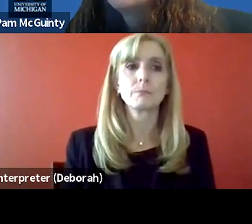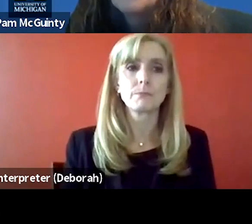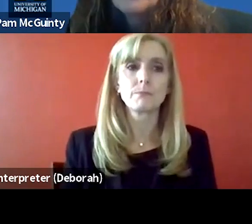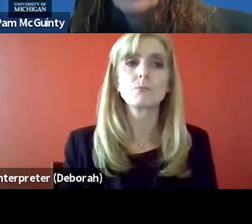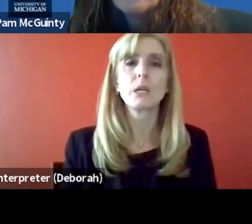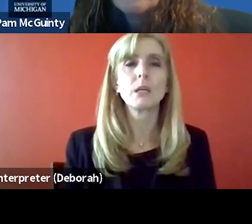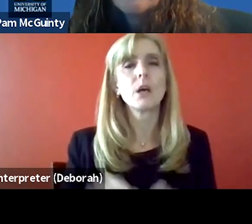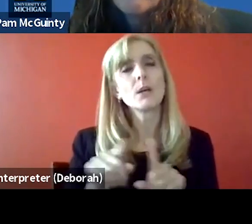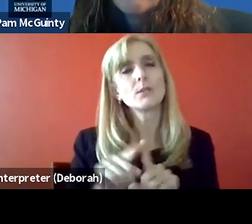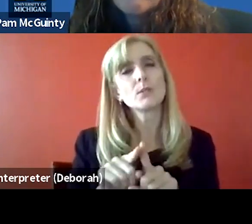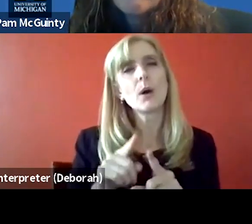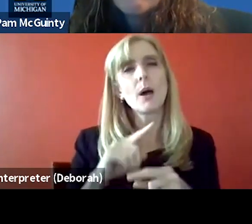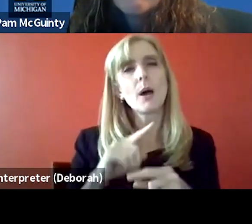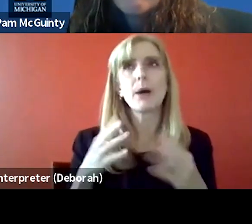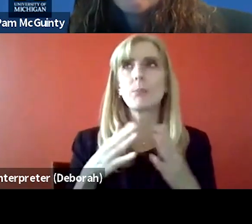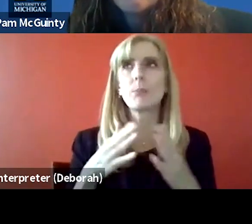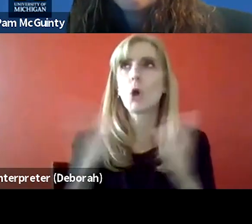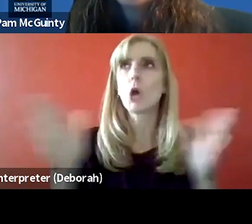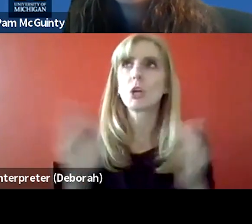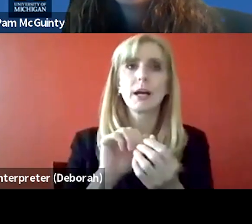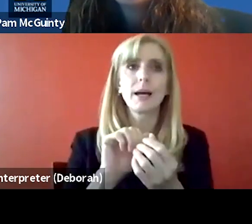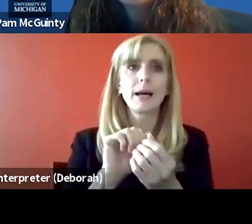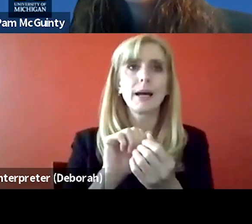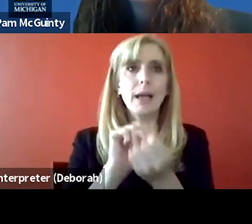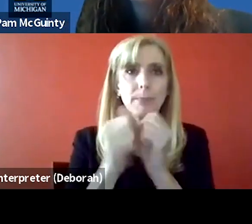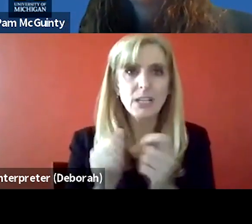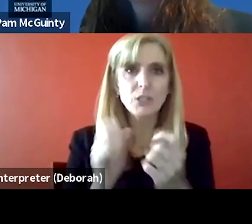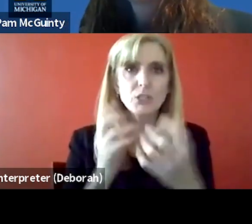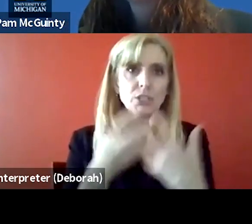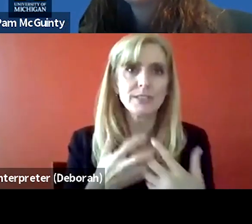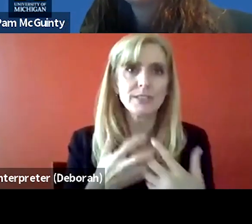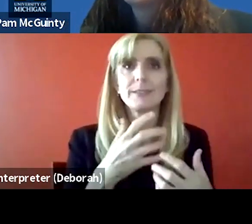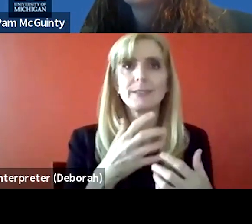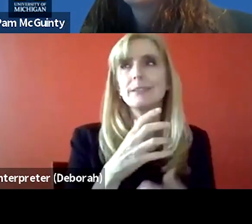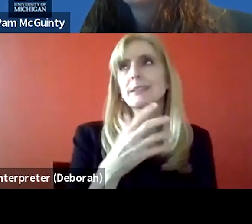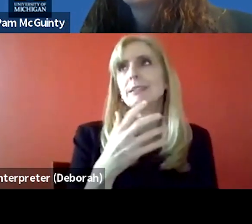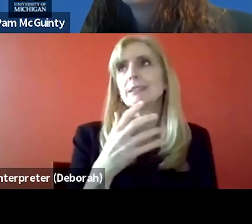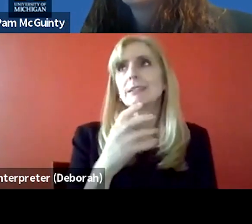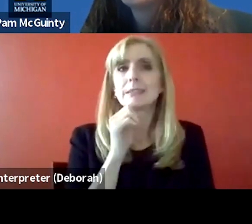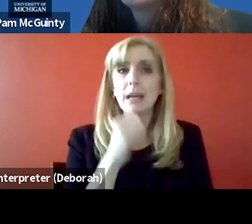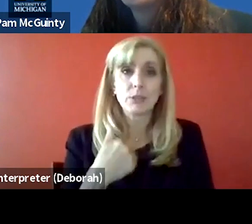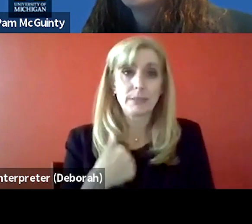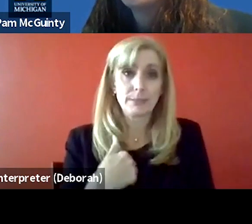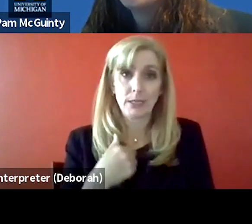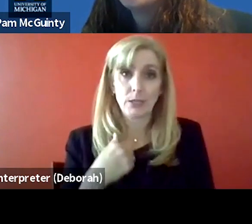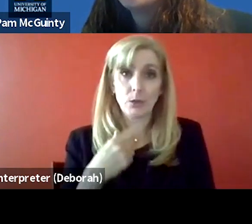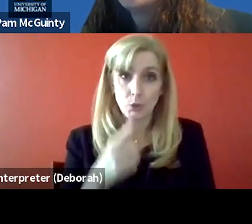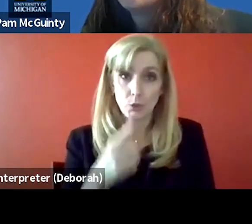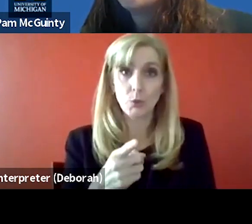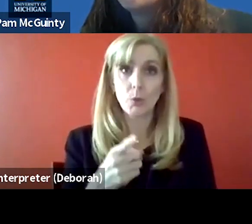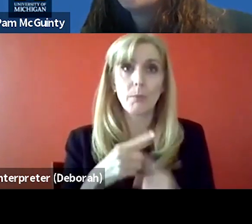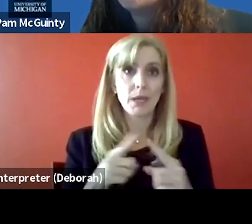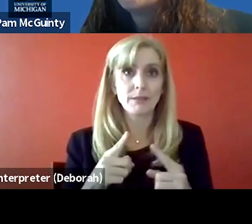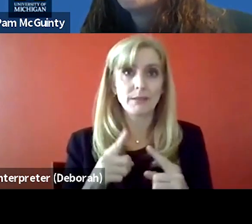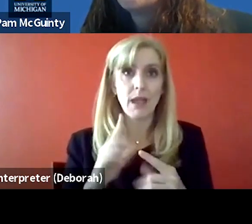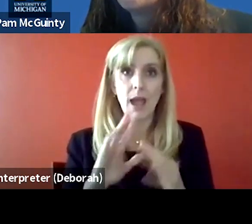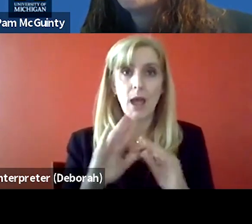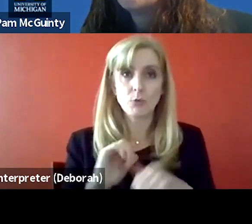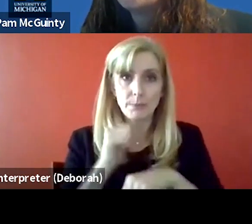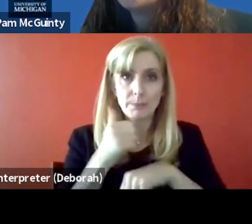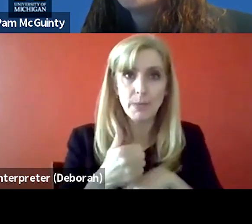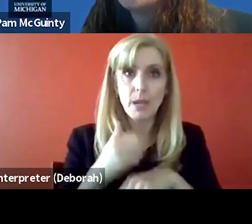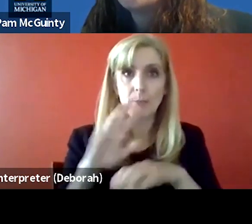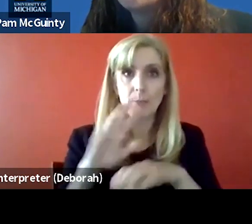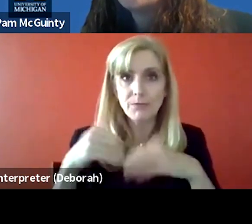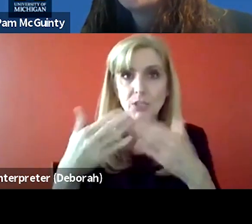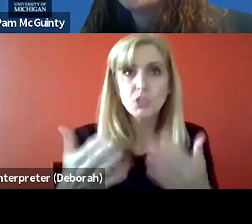of accommodations. It's not just me or SSD who's engaging in this interactive process with you, but also it's the implementation, it's the provision,